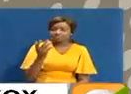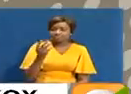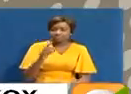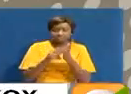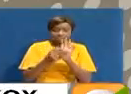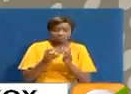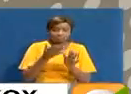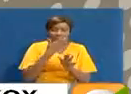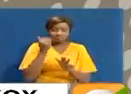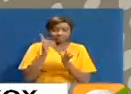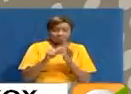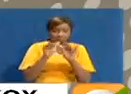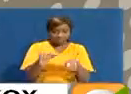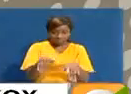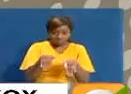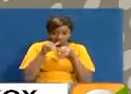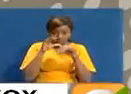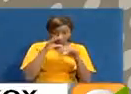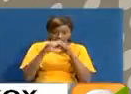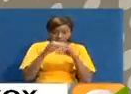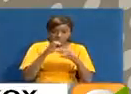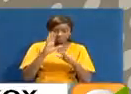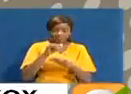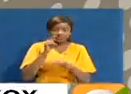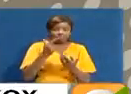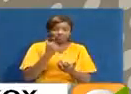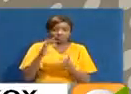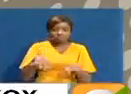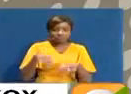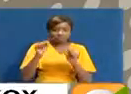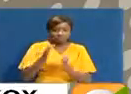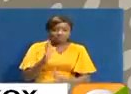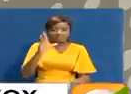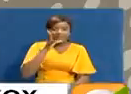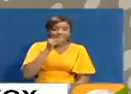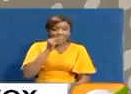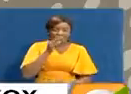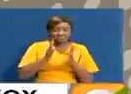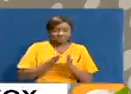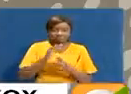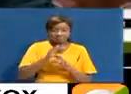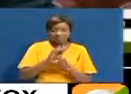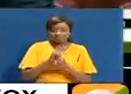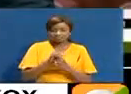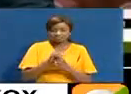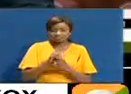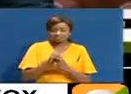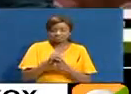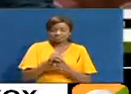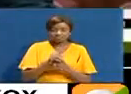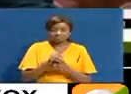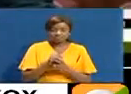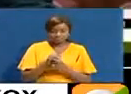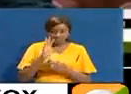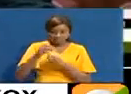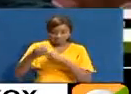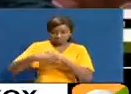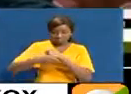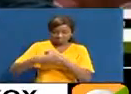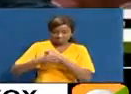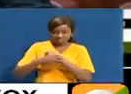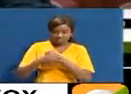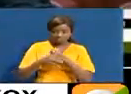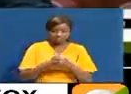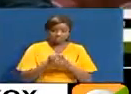for communication from the chair. Speaker Justin Muturi would have probably to guide members of Parliament on this, because as is